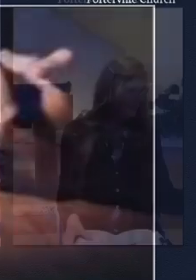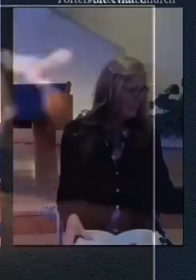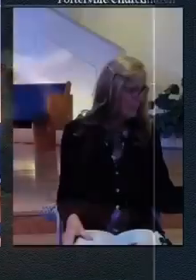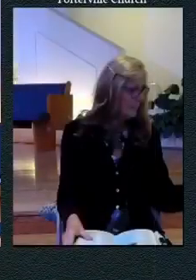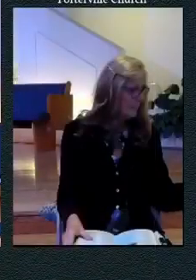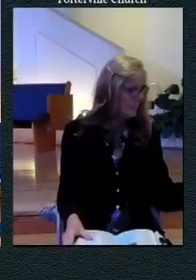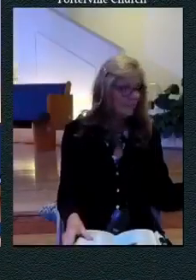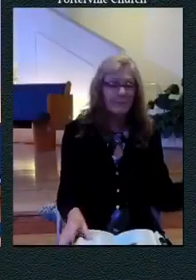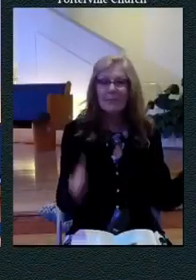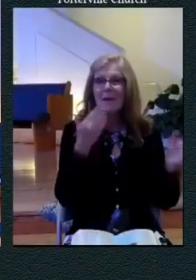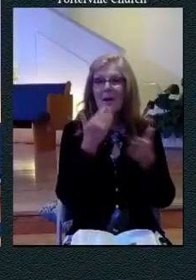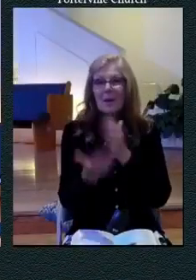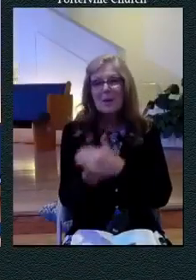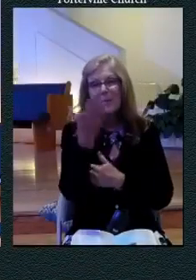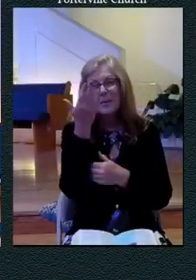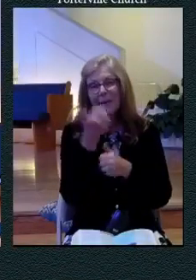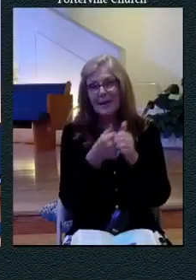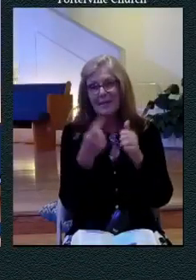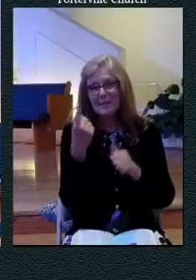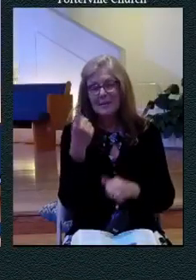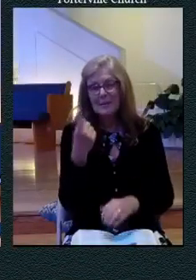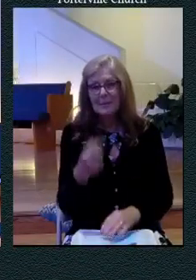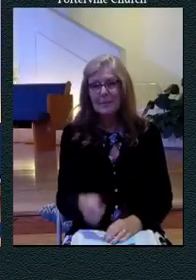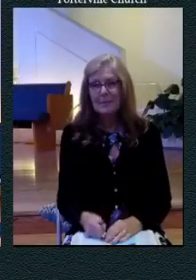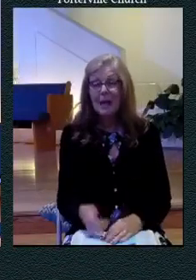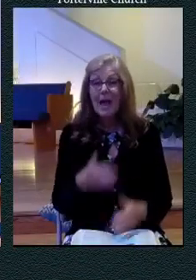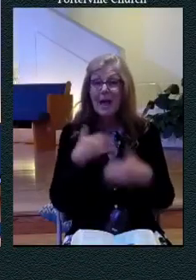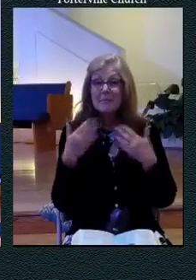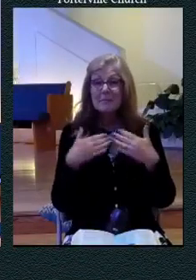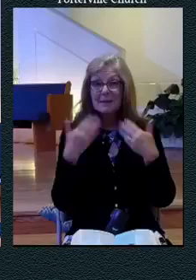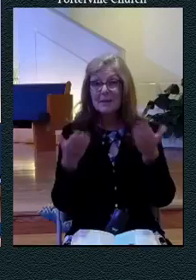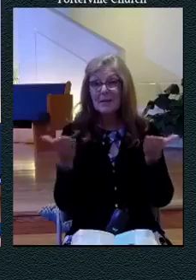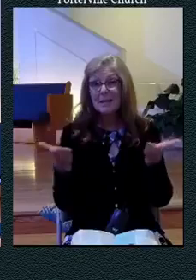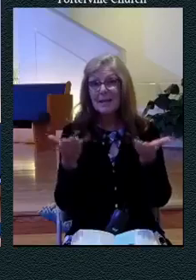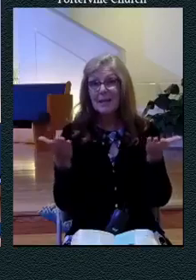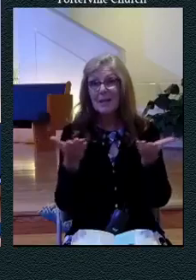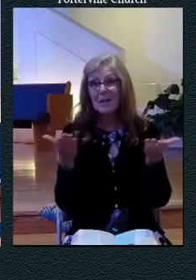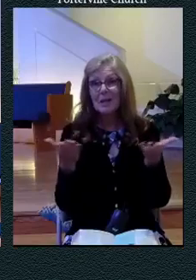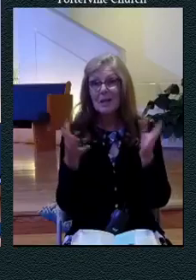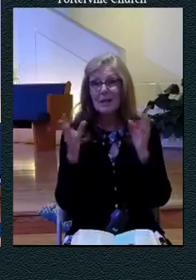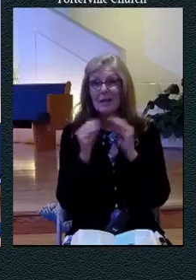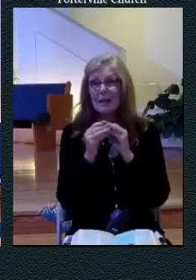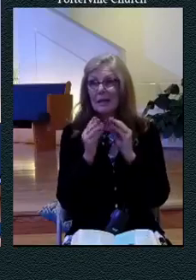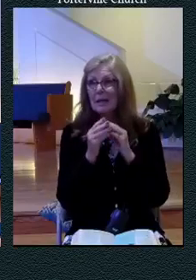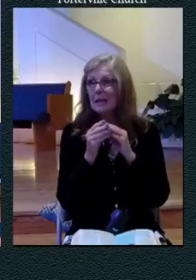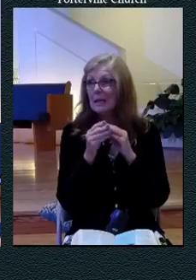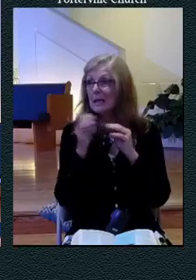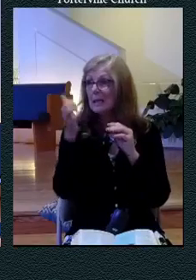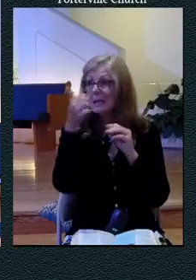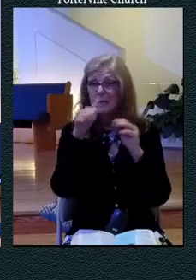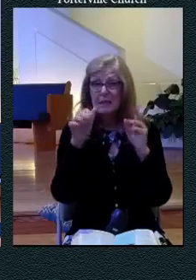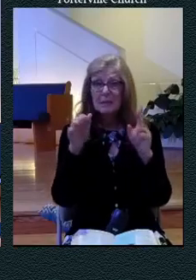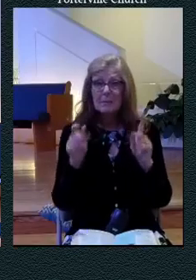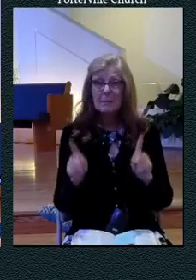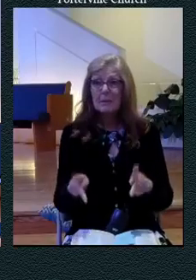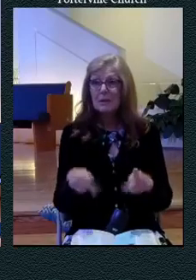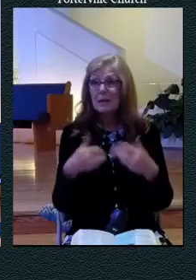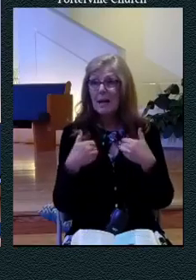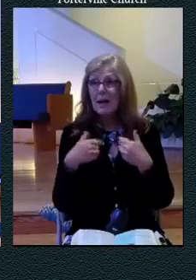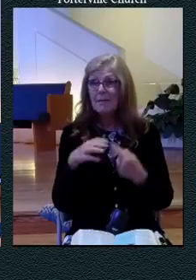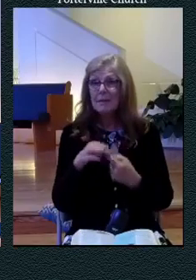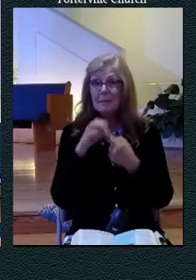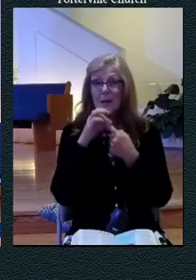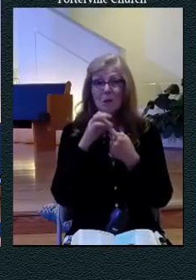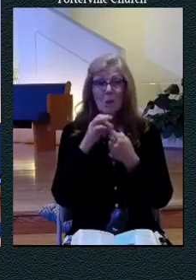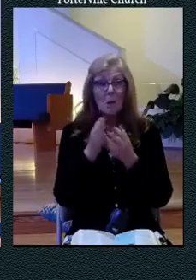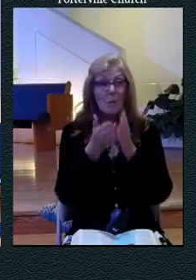Good morning, everyone. Glad you're here. Does anybody have a special request today for God?